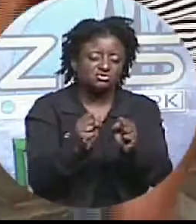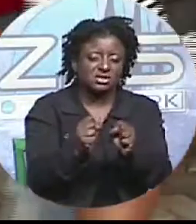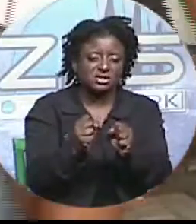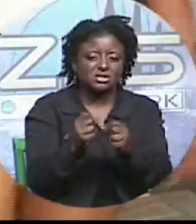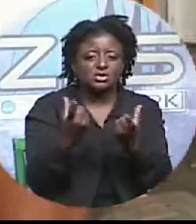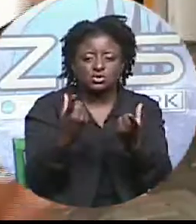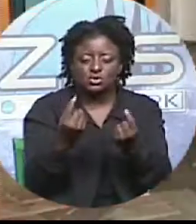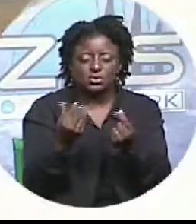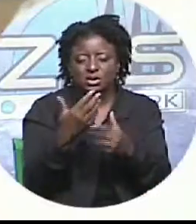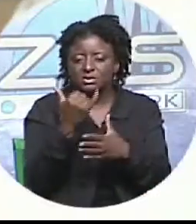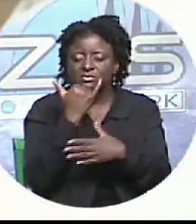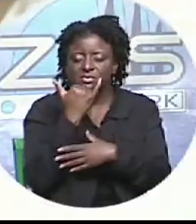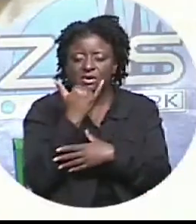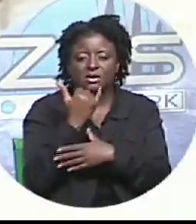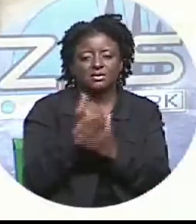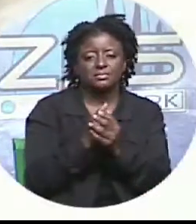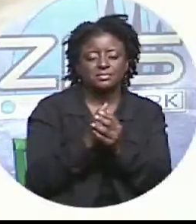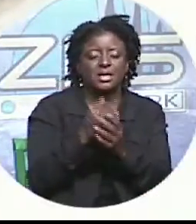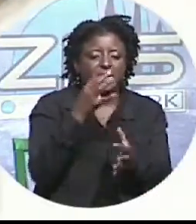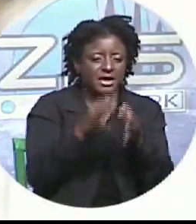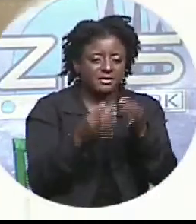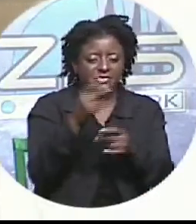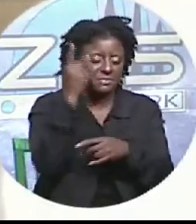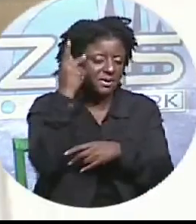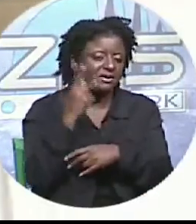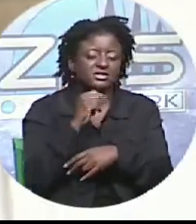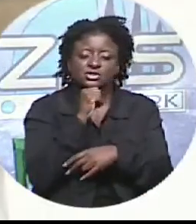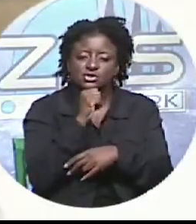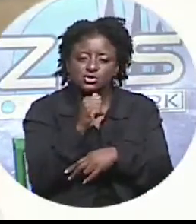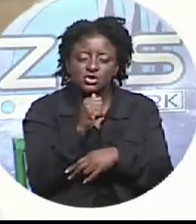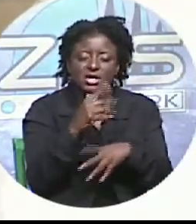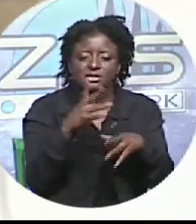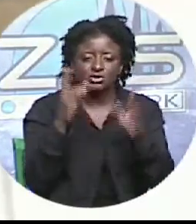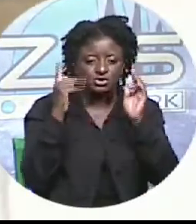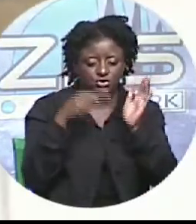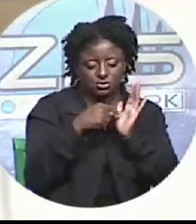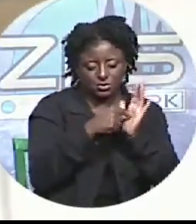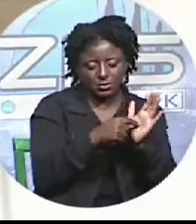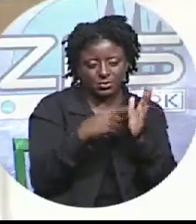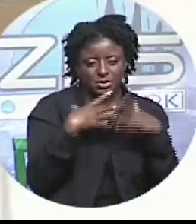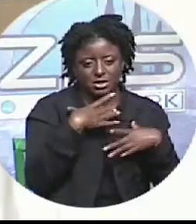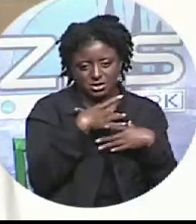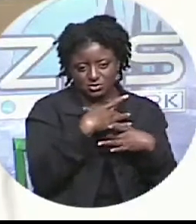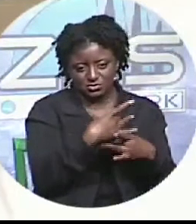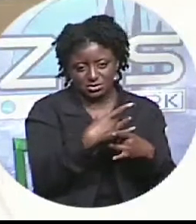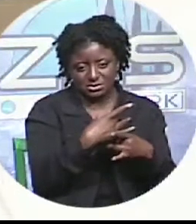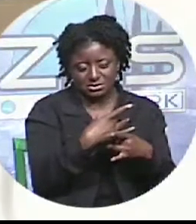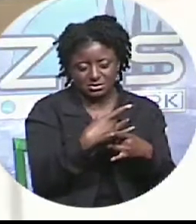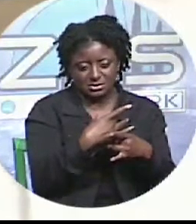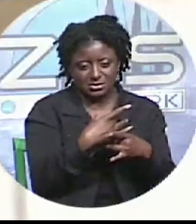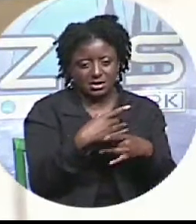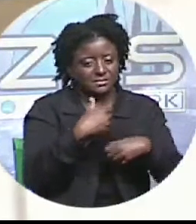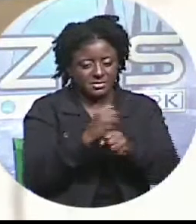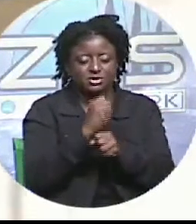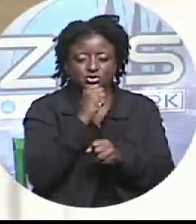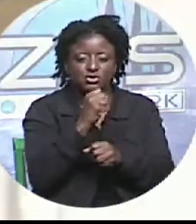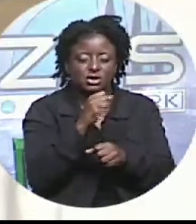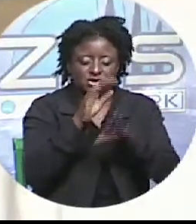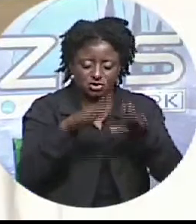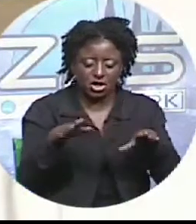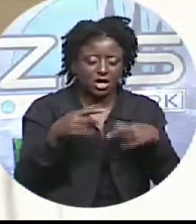illicit activities. If the parent doesn't take an interest in the child, doesn't ensure that they go to school, doesn't know how they behave in